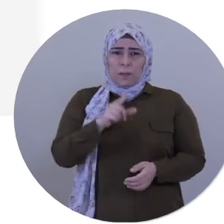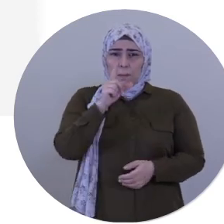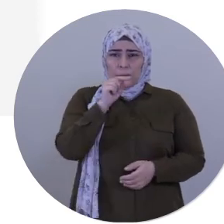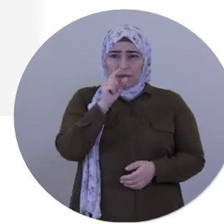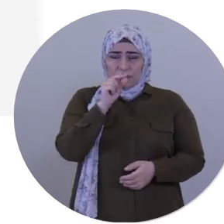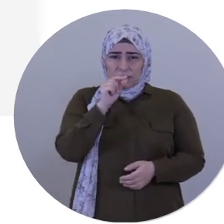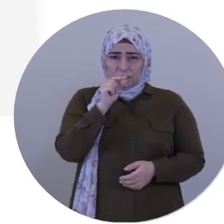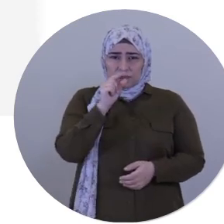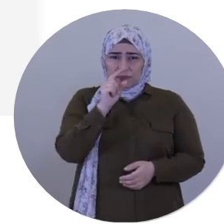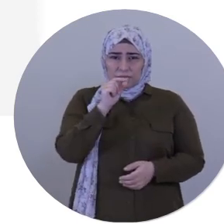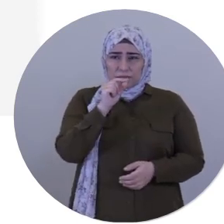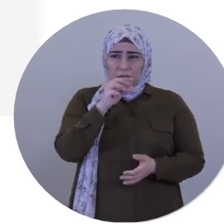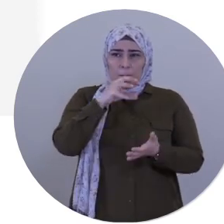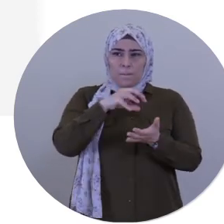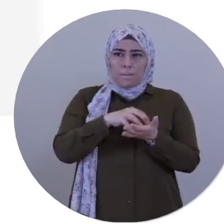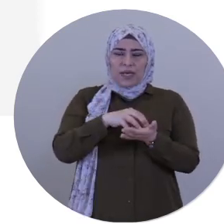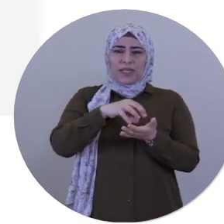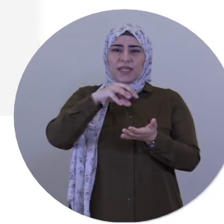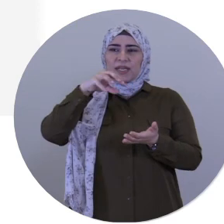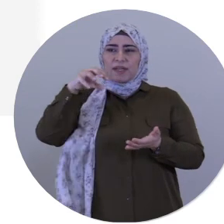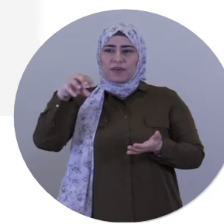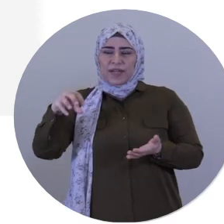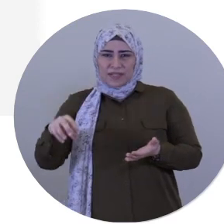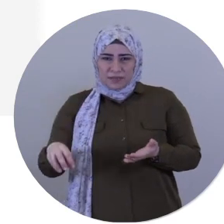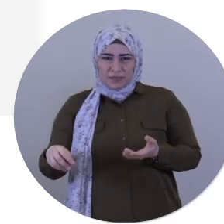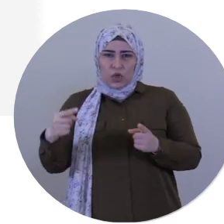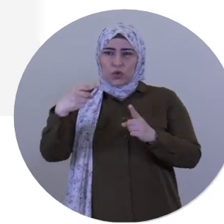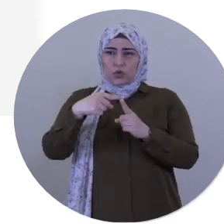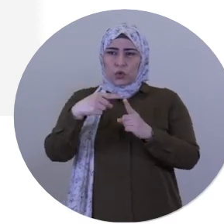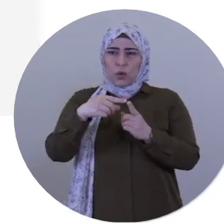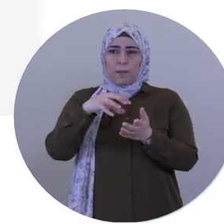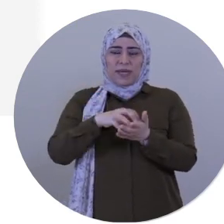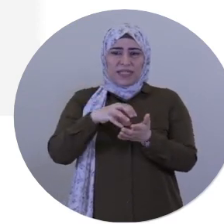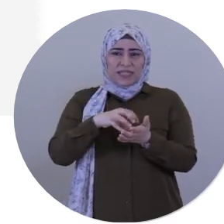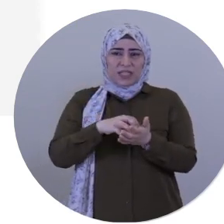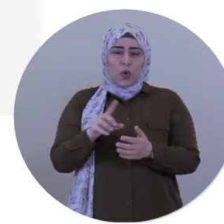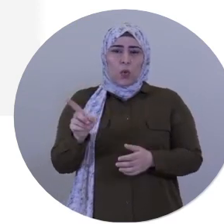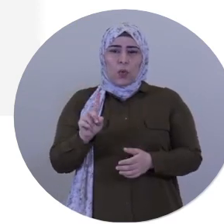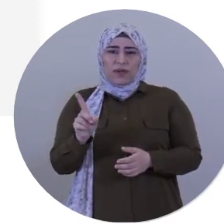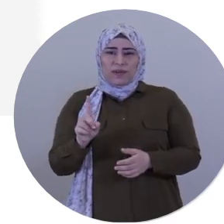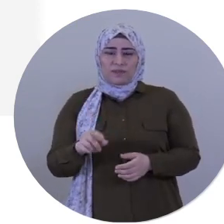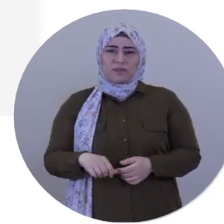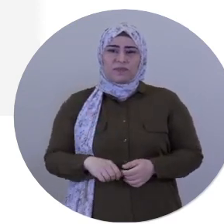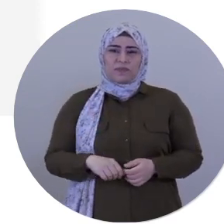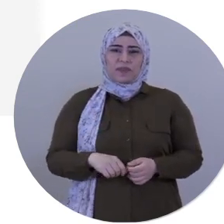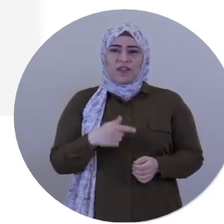with. To start with, birds migrate to places where the weather is nice.